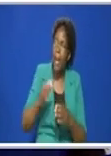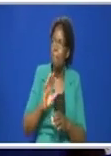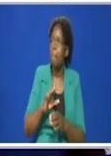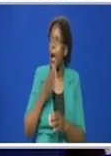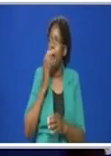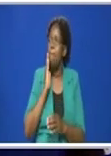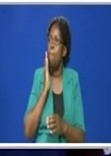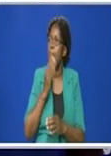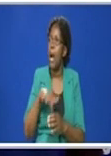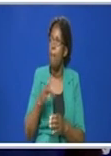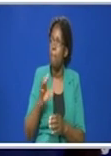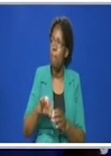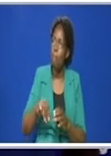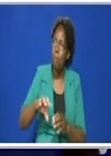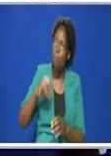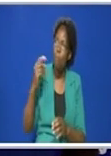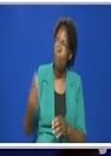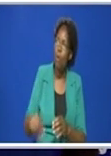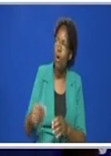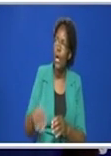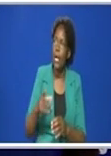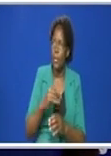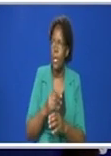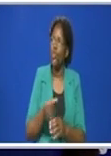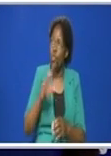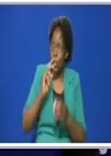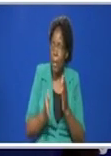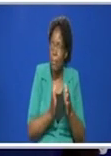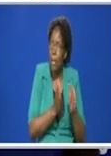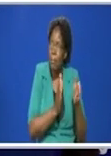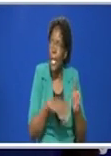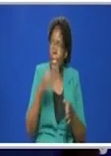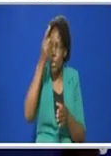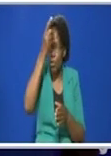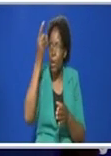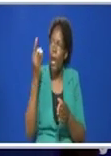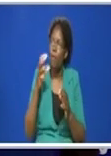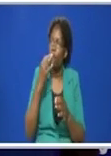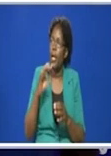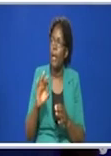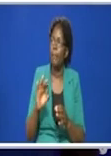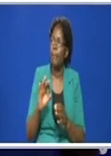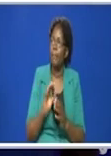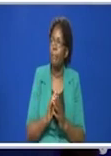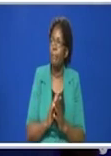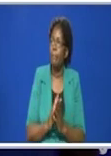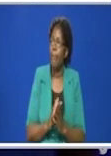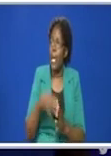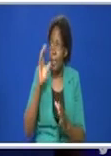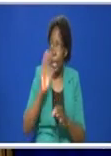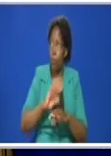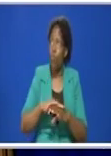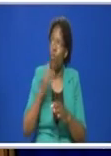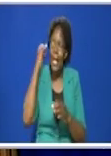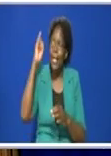we do? We are going to prepare the pork dry fry. Of which I think is a very good idea.